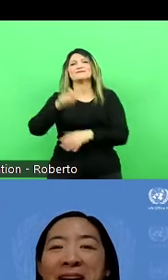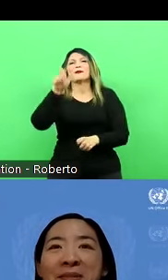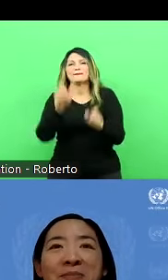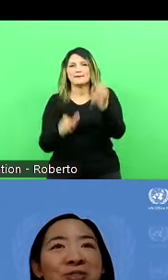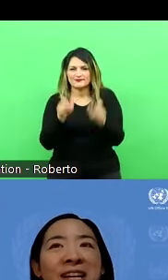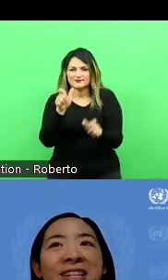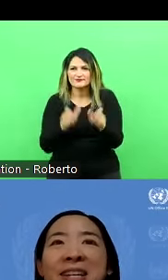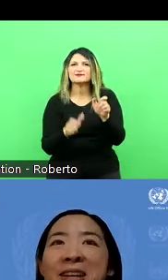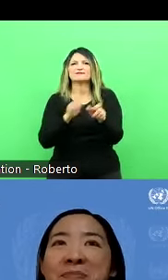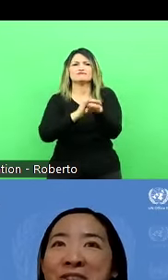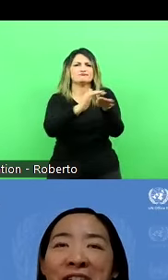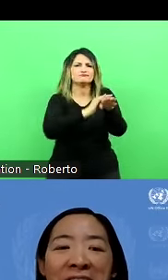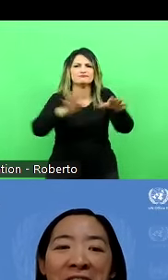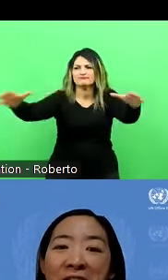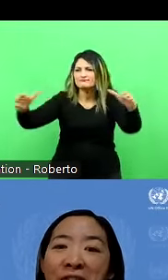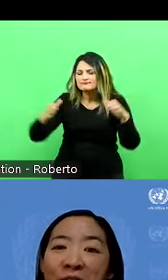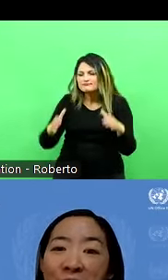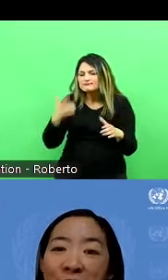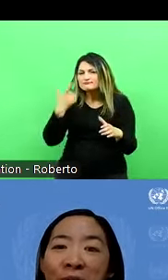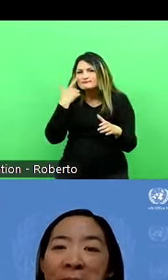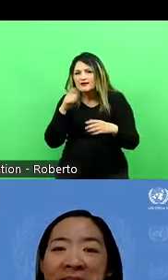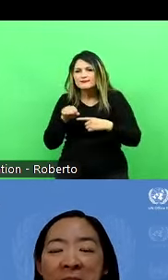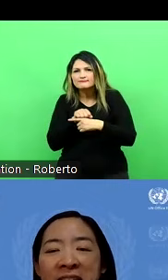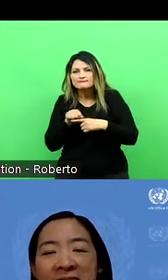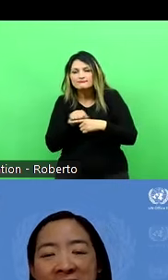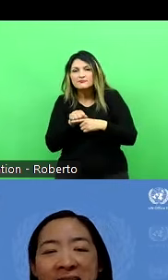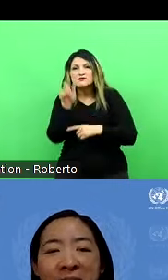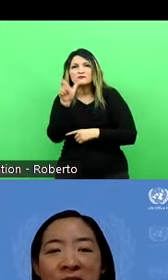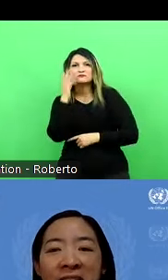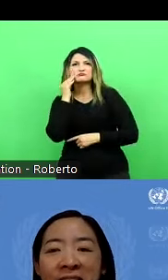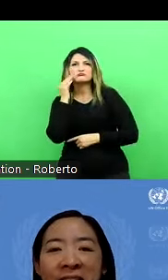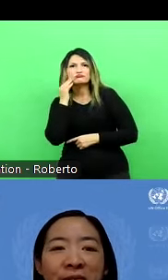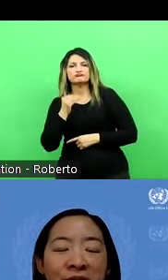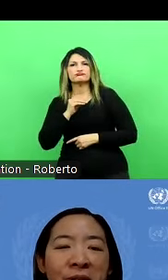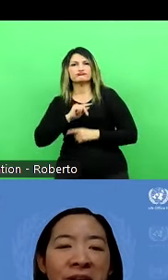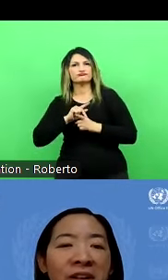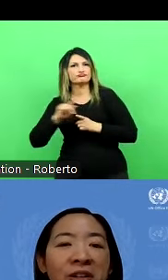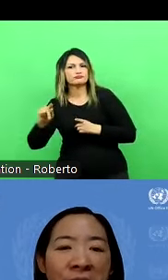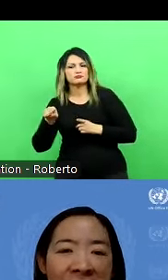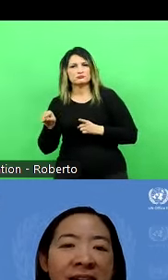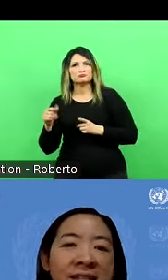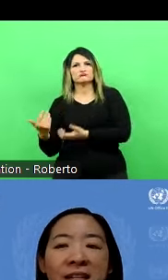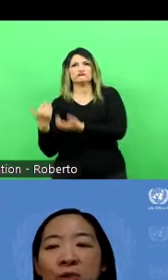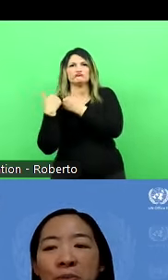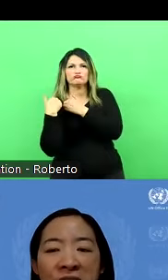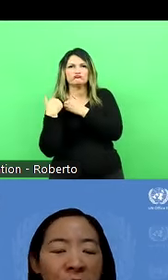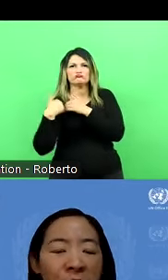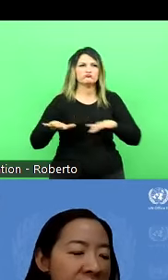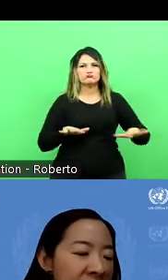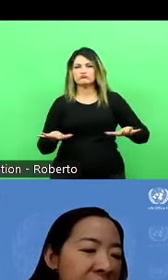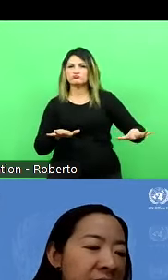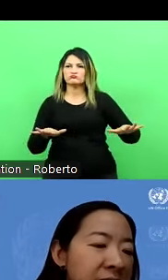But strikingly, majority of you who are participating in this training have revealed that there are no exercises that include person